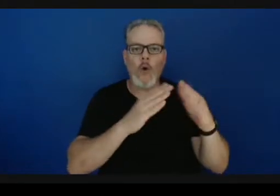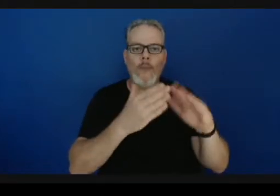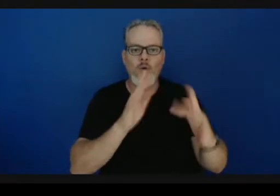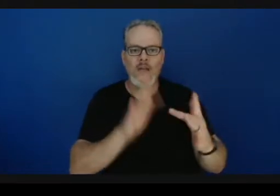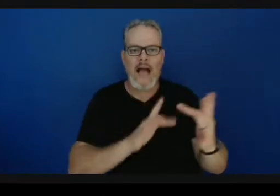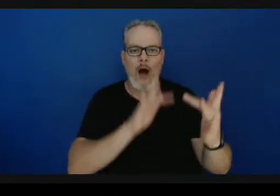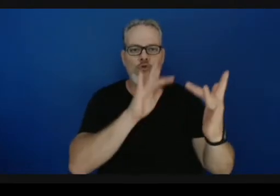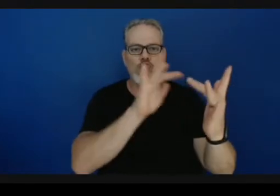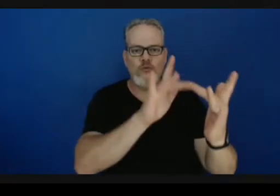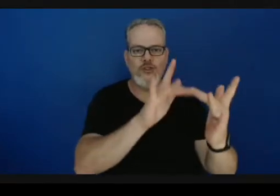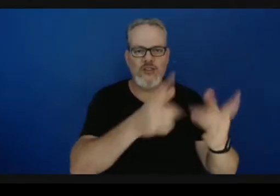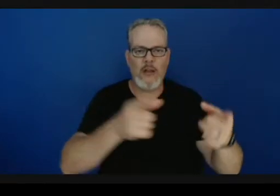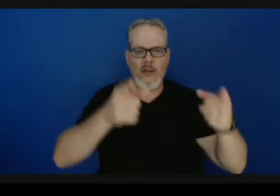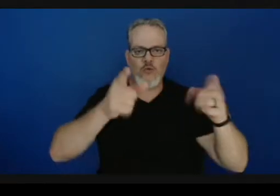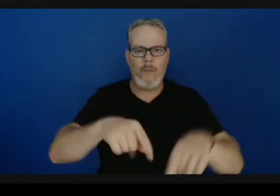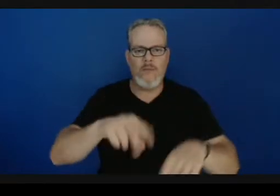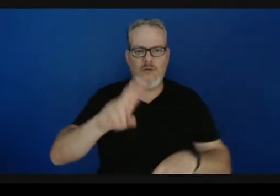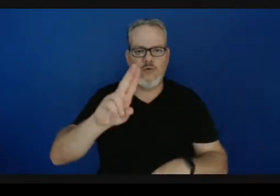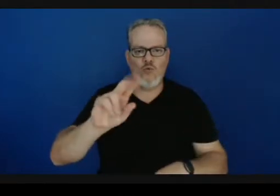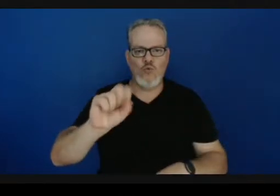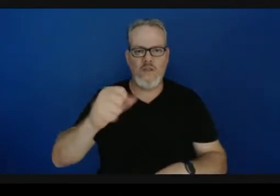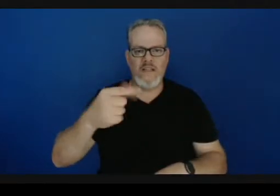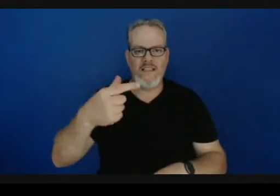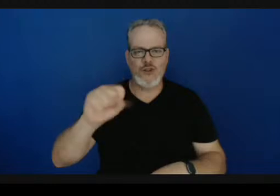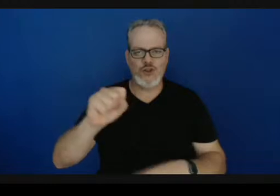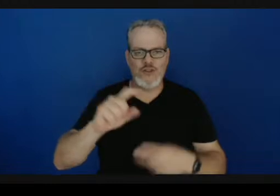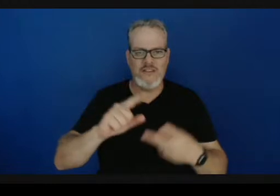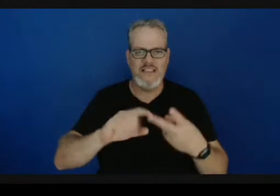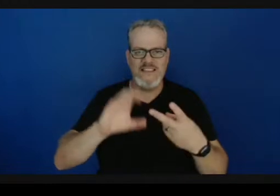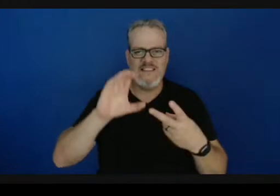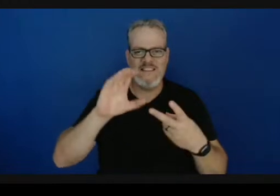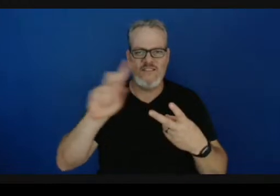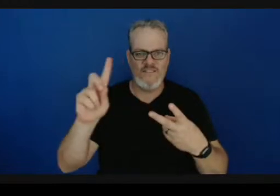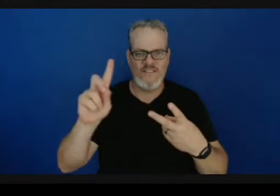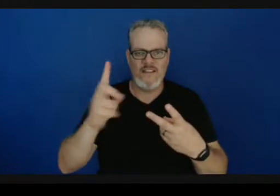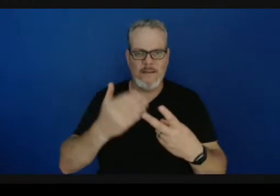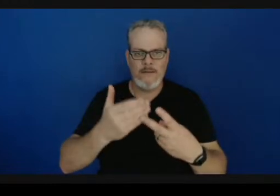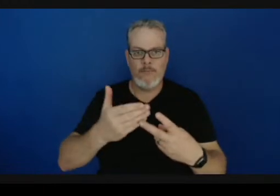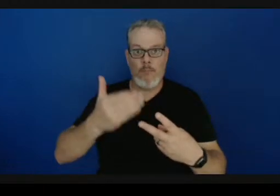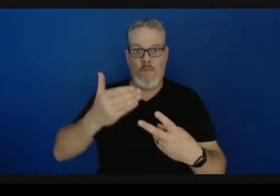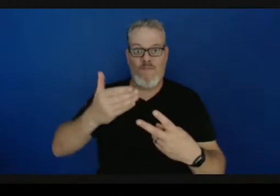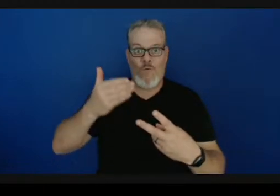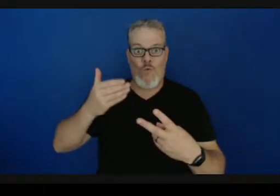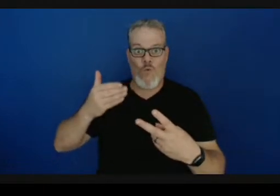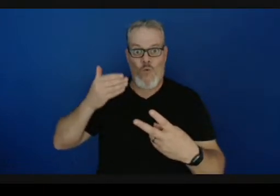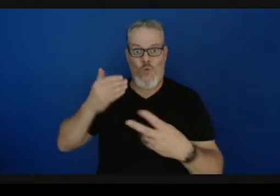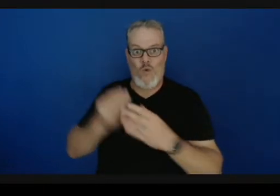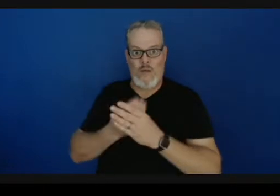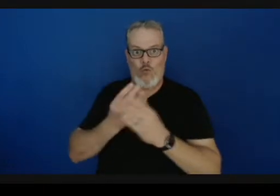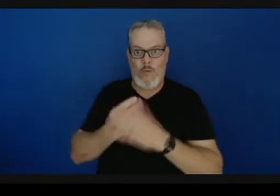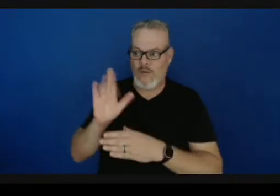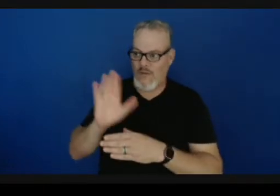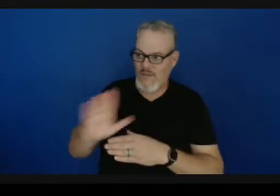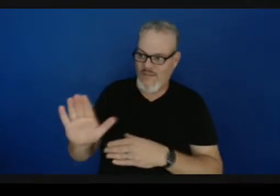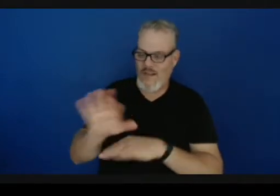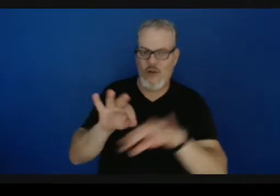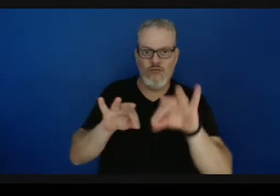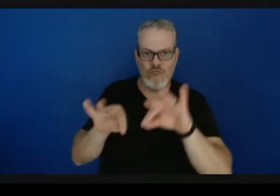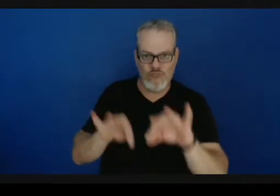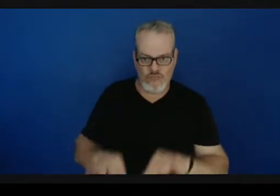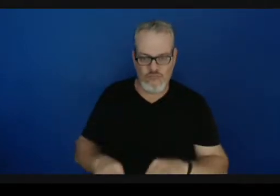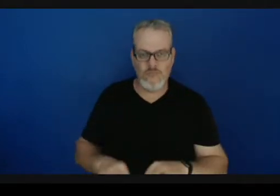happening by the USGS and Civil Defense ahead of the eruption and what they were telling the community there. So let me put that on our screen